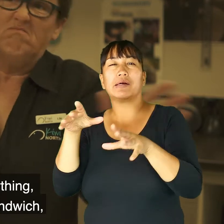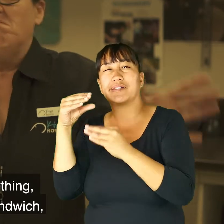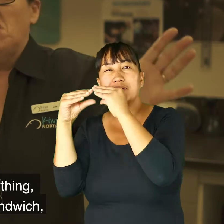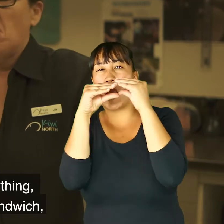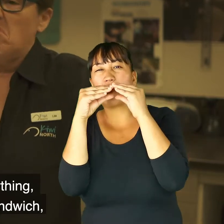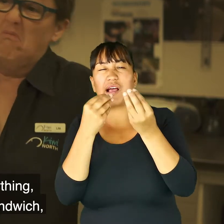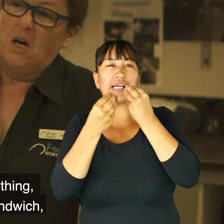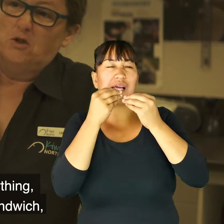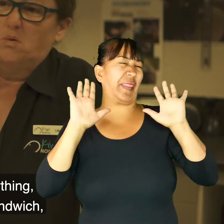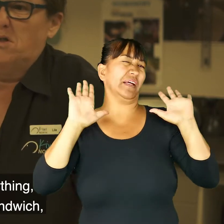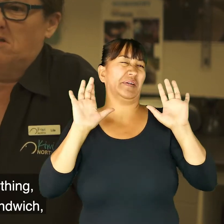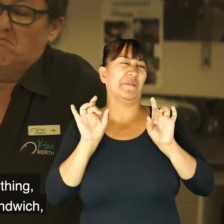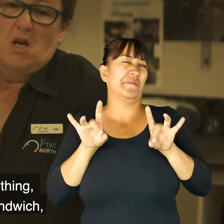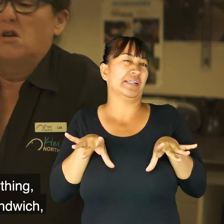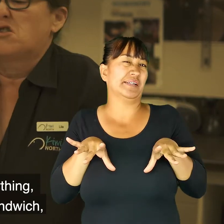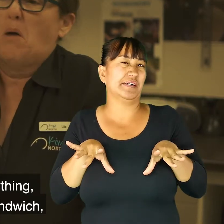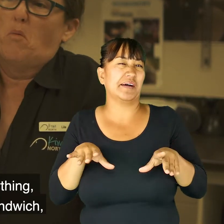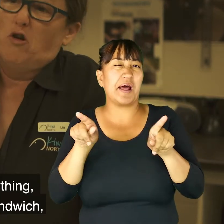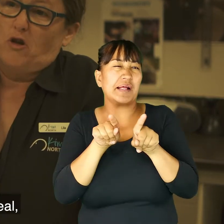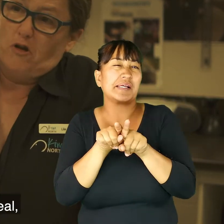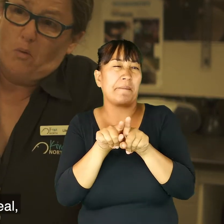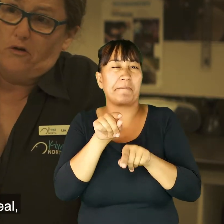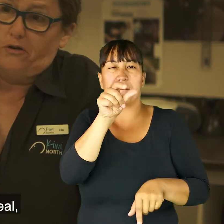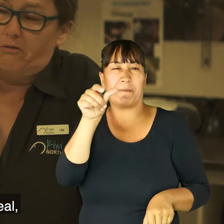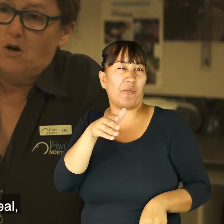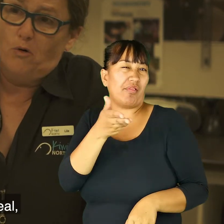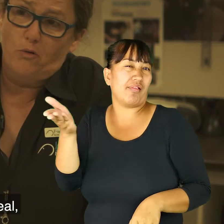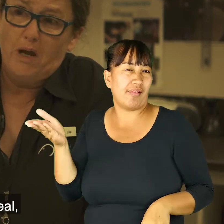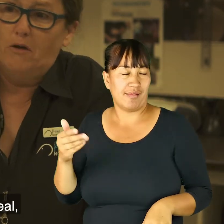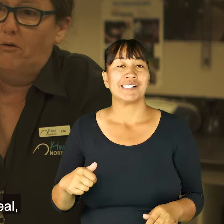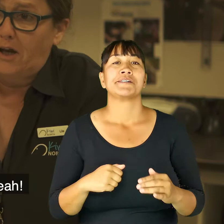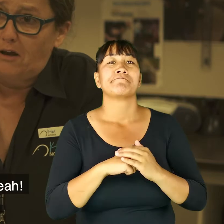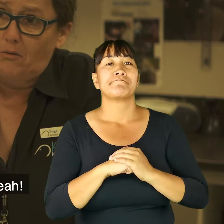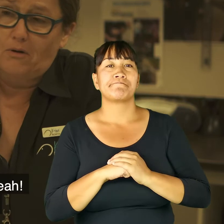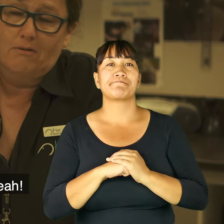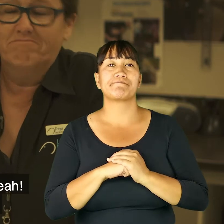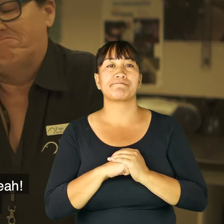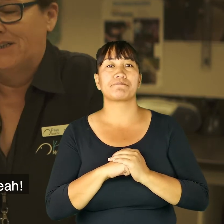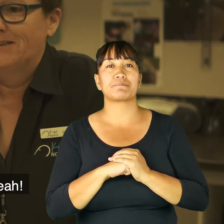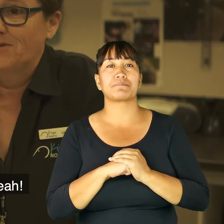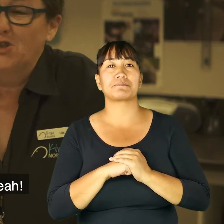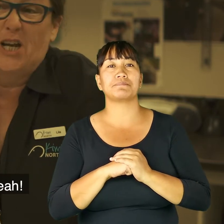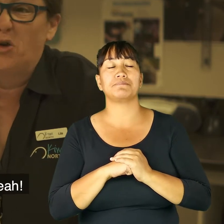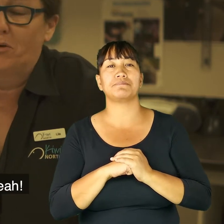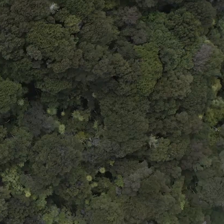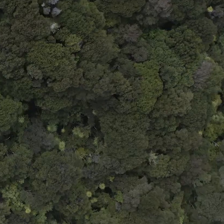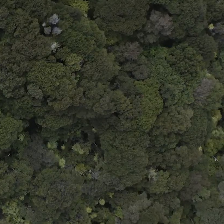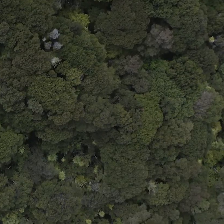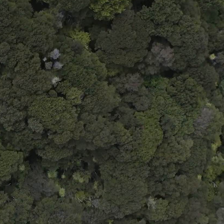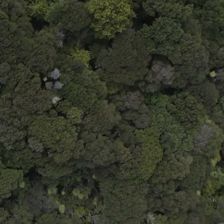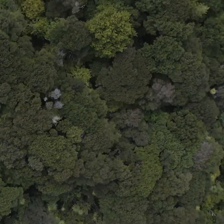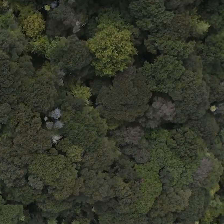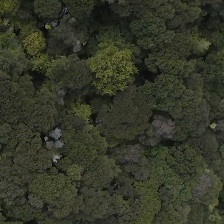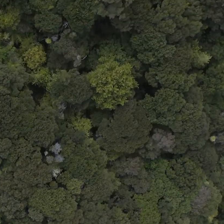days, no, I just want a sandwich. I don't want a 3-course meal, thank you. So yeah, just like humans.